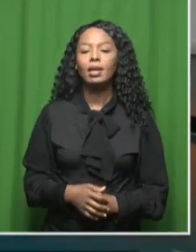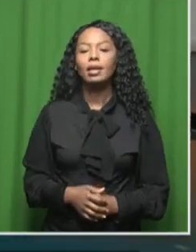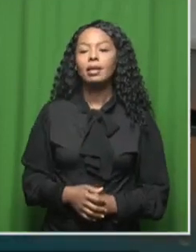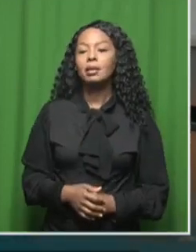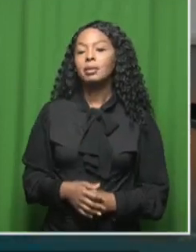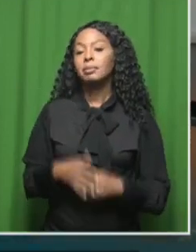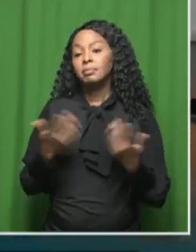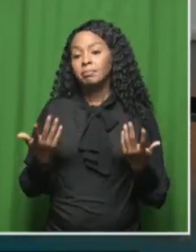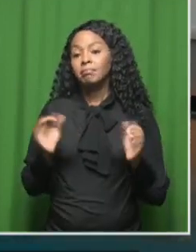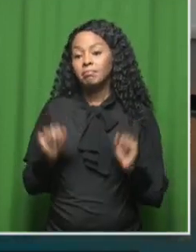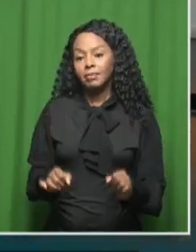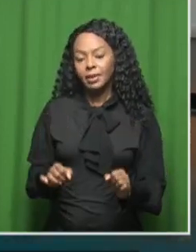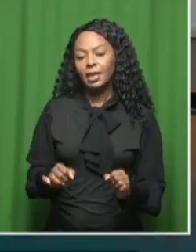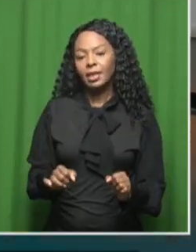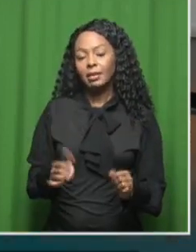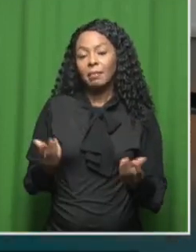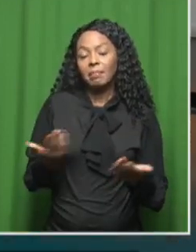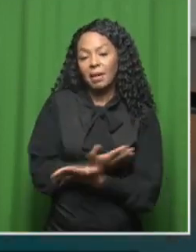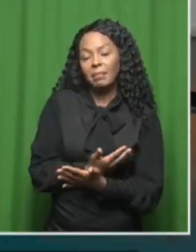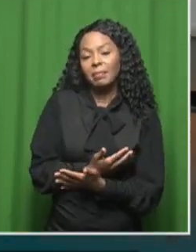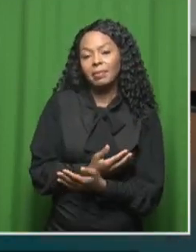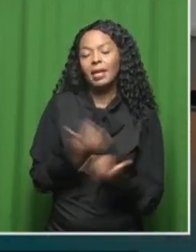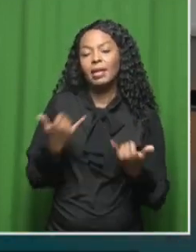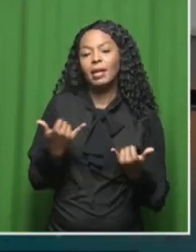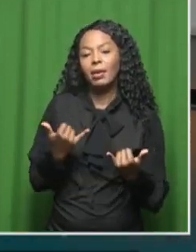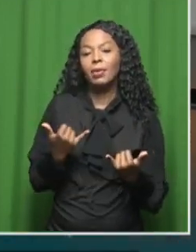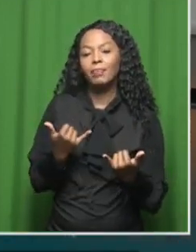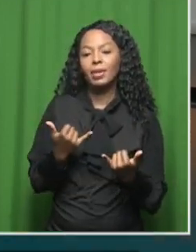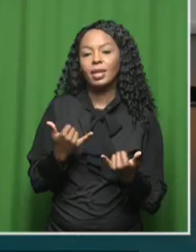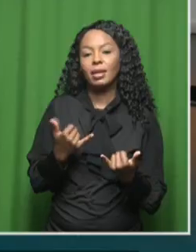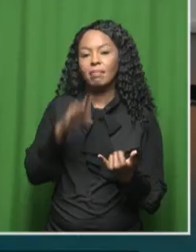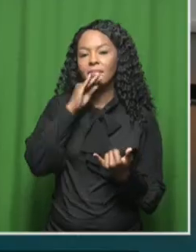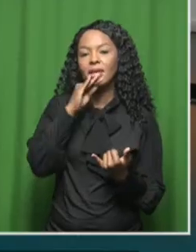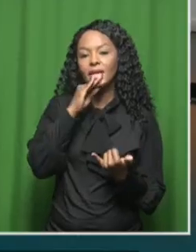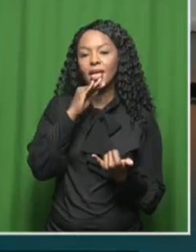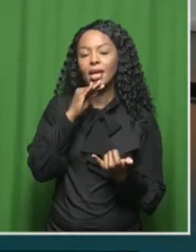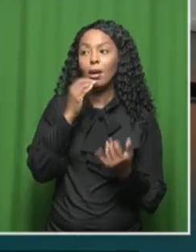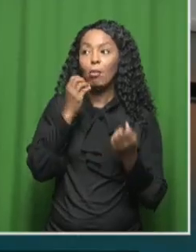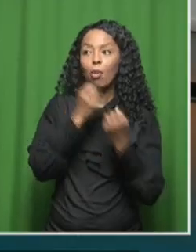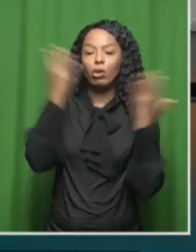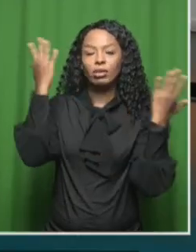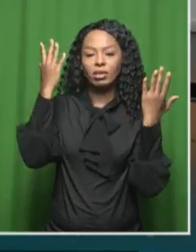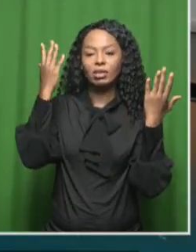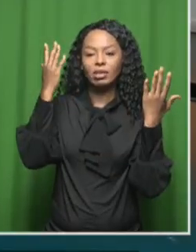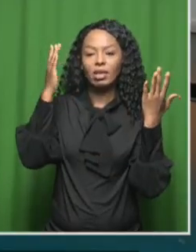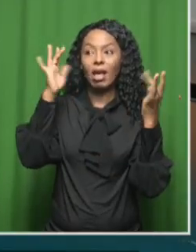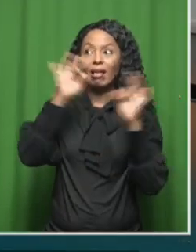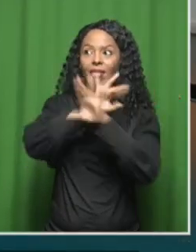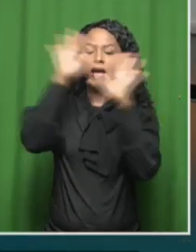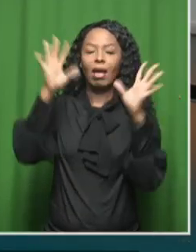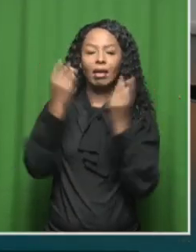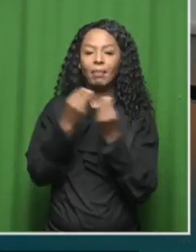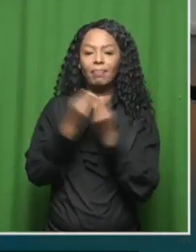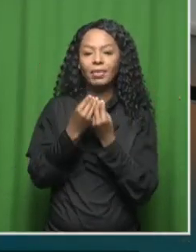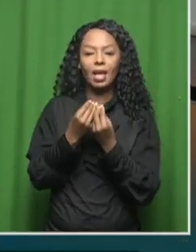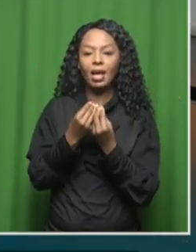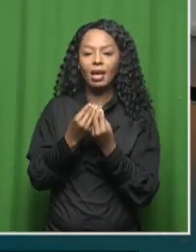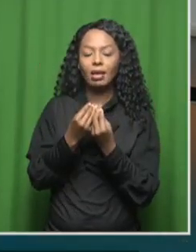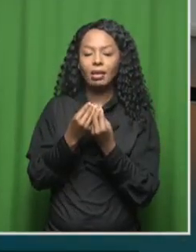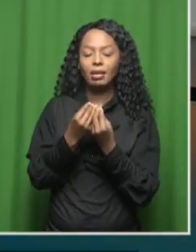parties is a lame duck, if not a dead duck. Yeah. They unfortunately have no